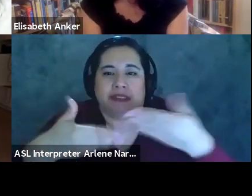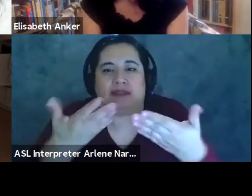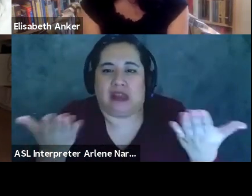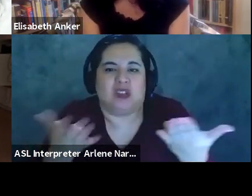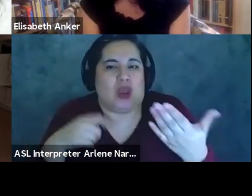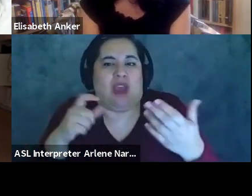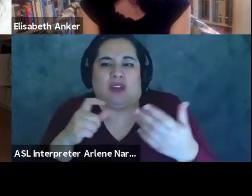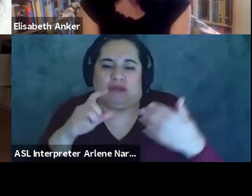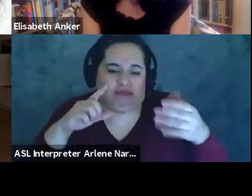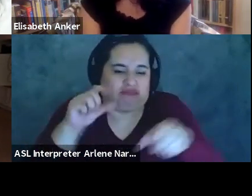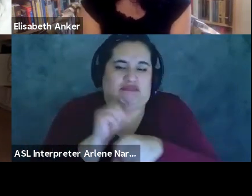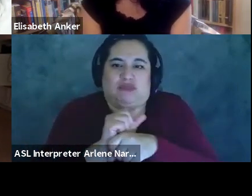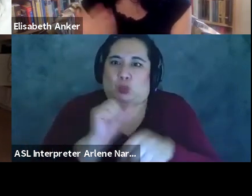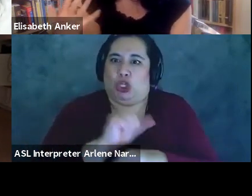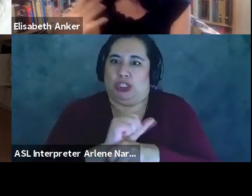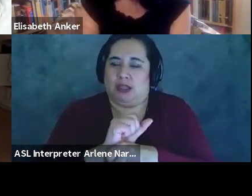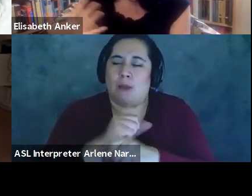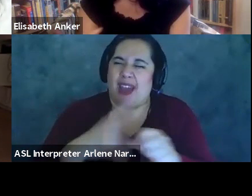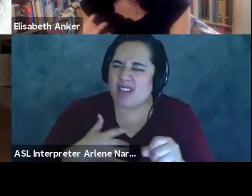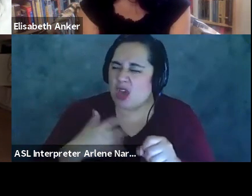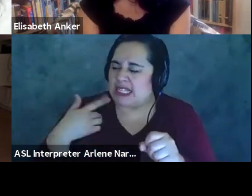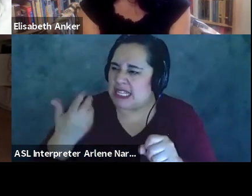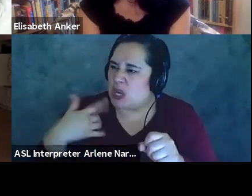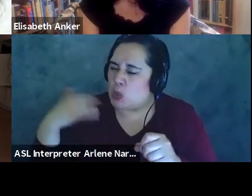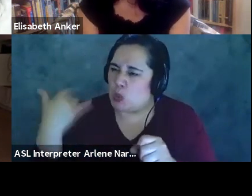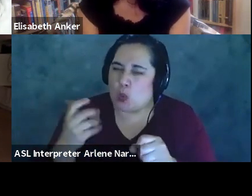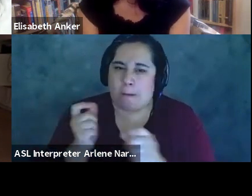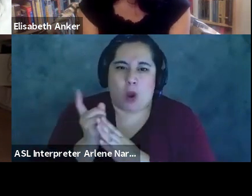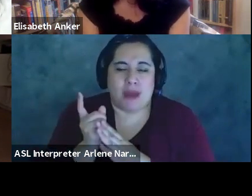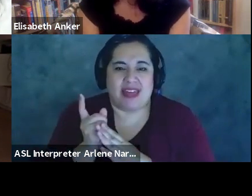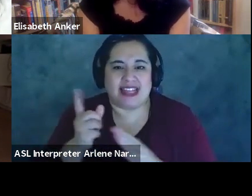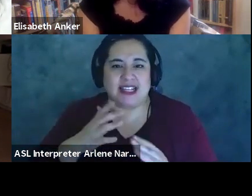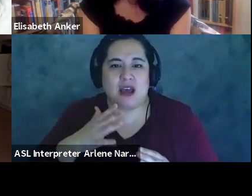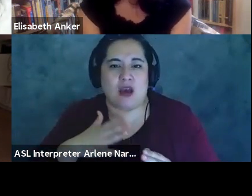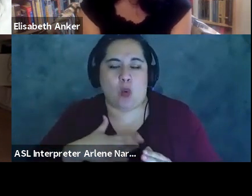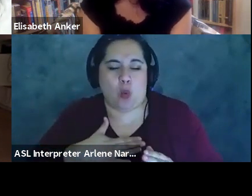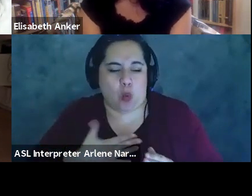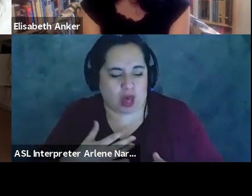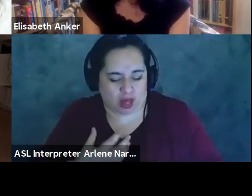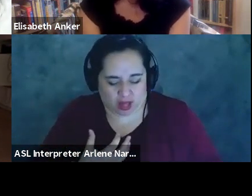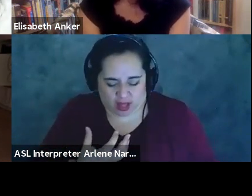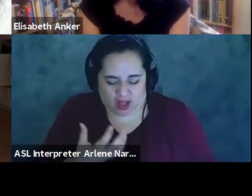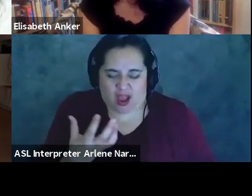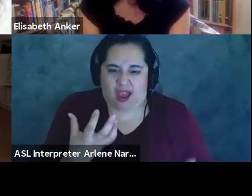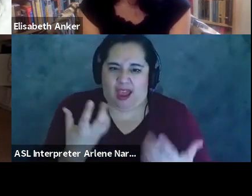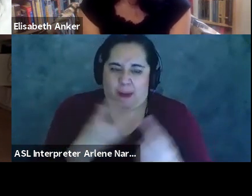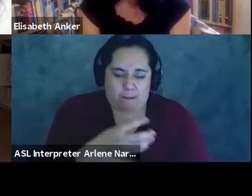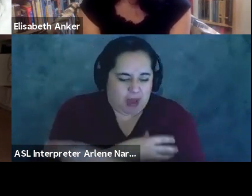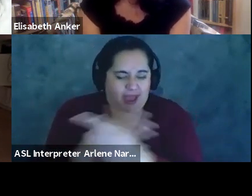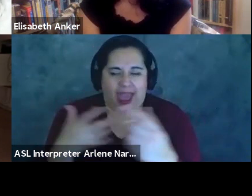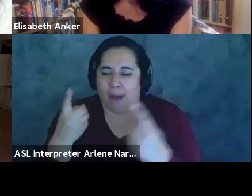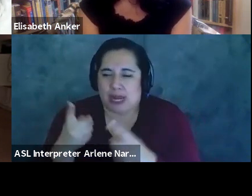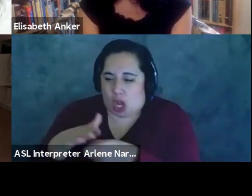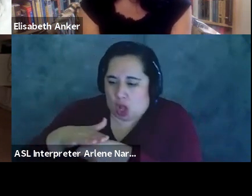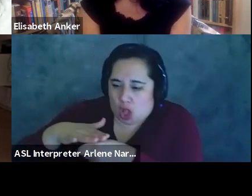like that. And I feel like we're seeing an incipient moment where this political will is starting to happen at a translocal and a transnational